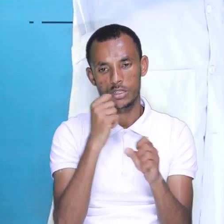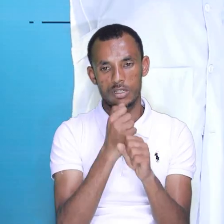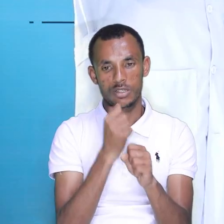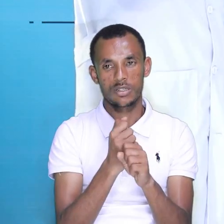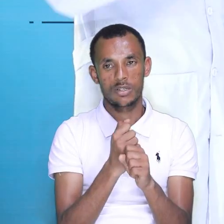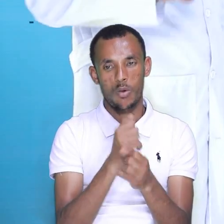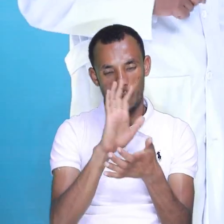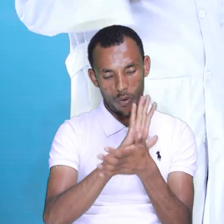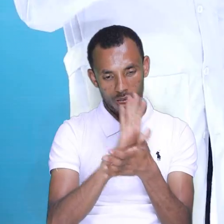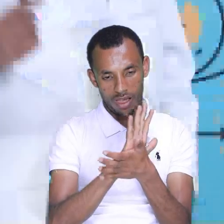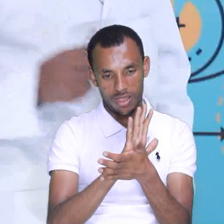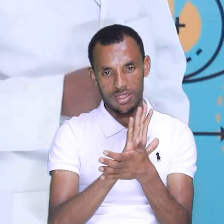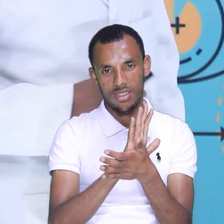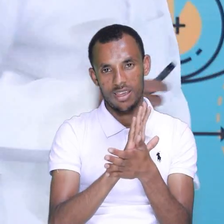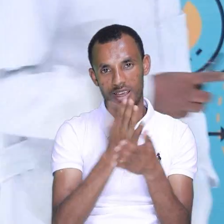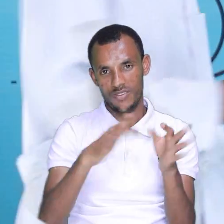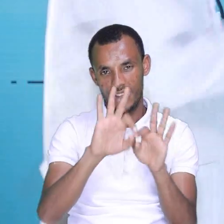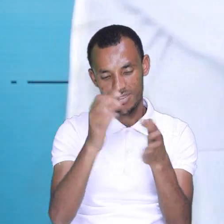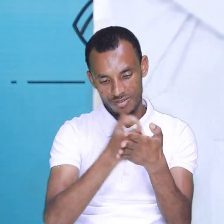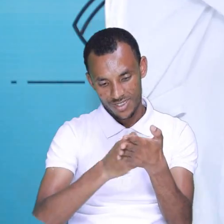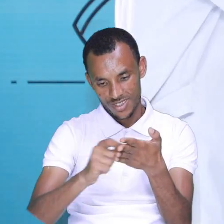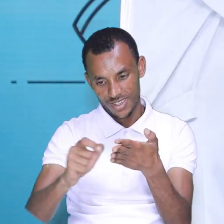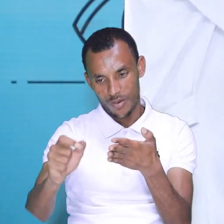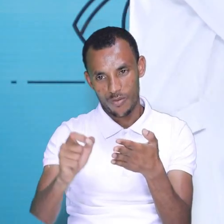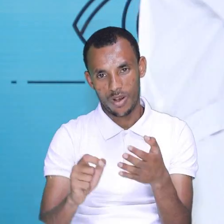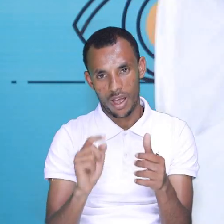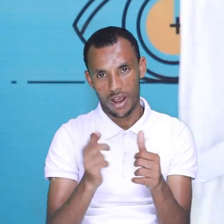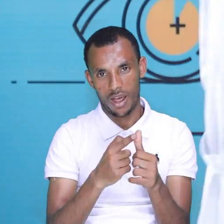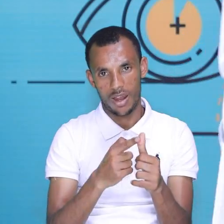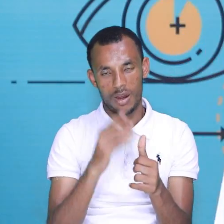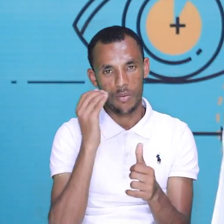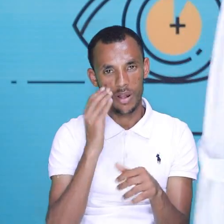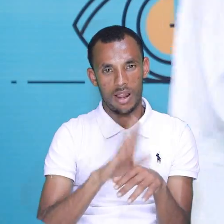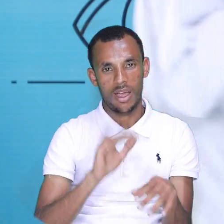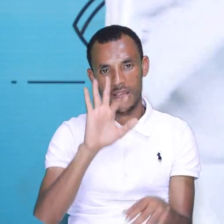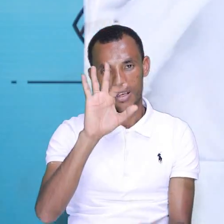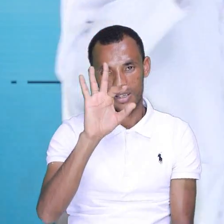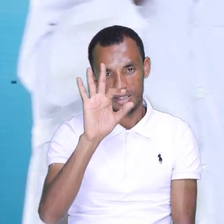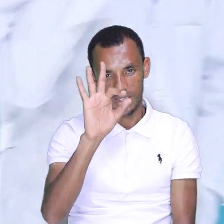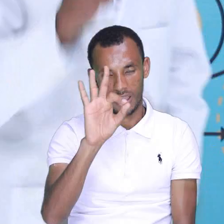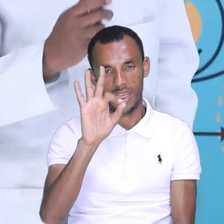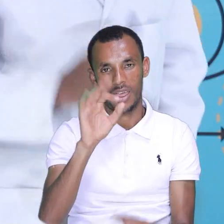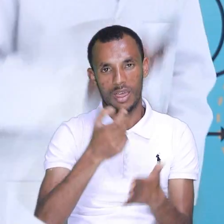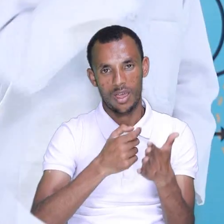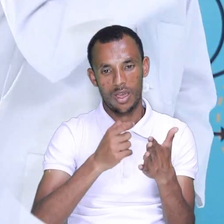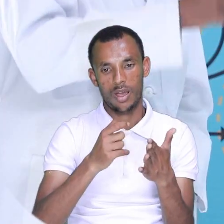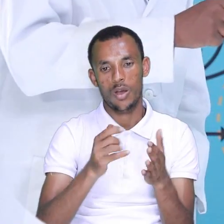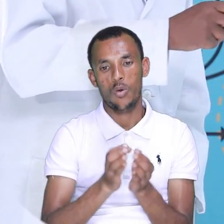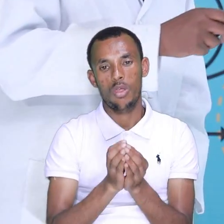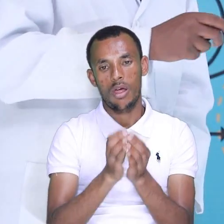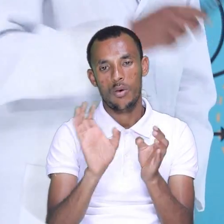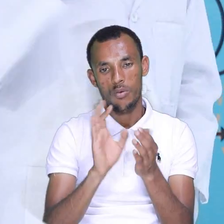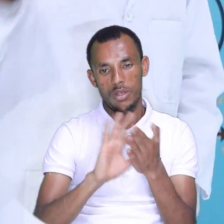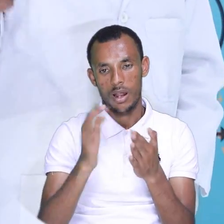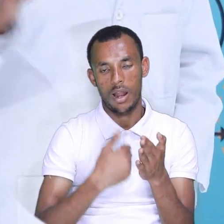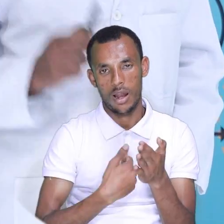take a piece of paper and write the numerals. With 1 digit, 9 lottery tickets. That means from number